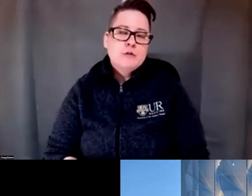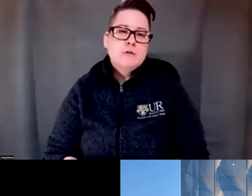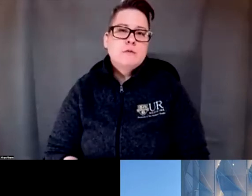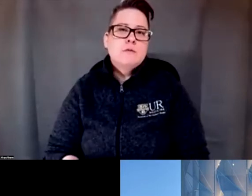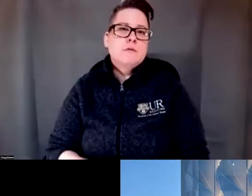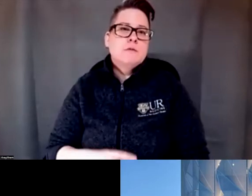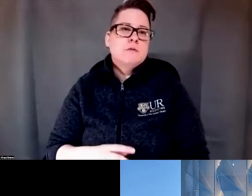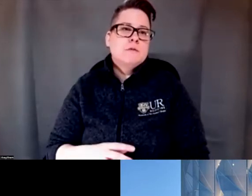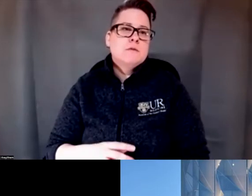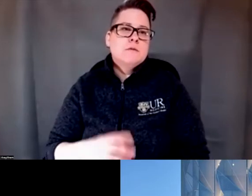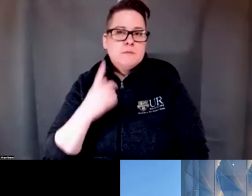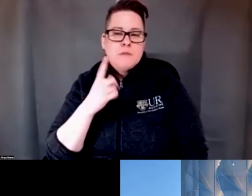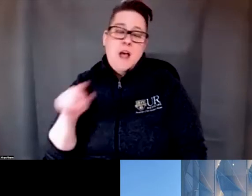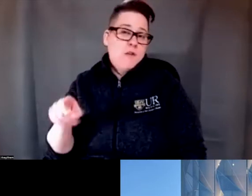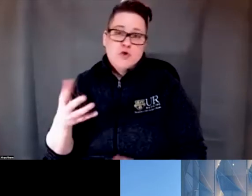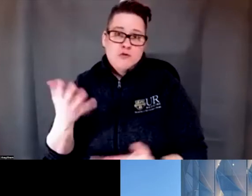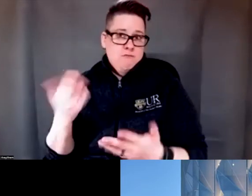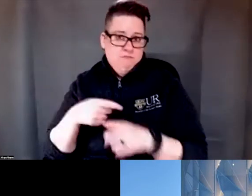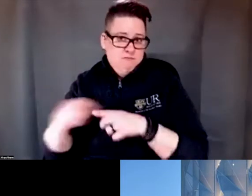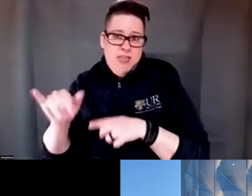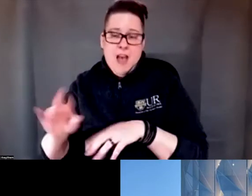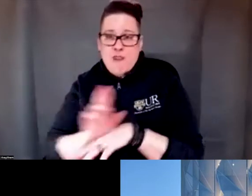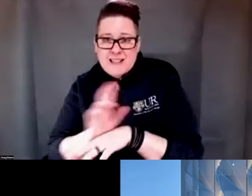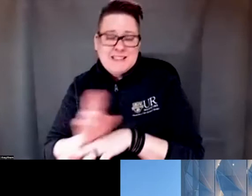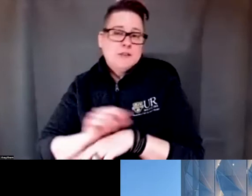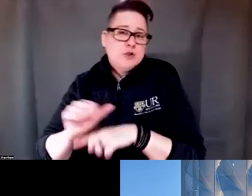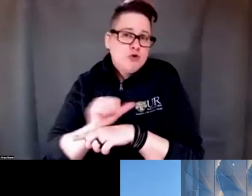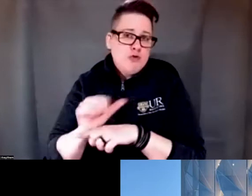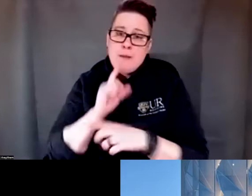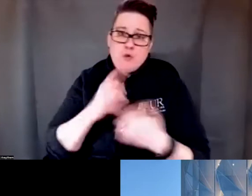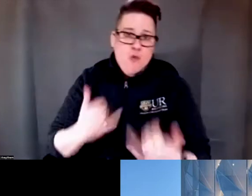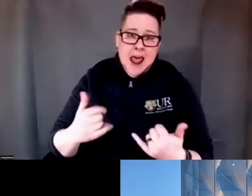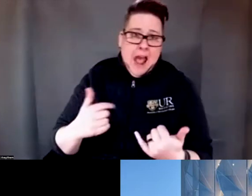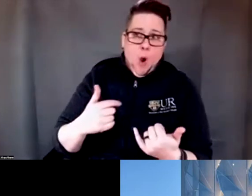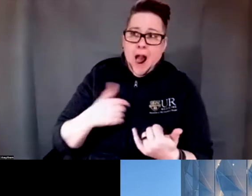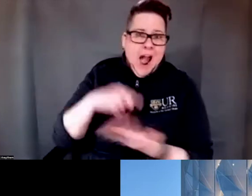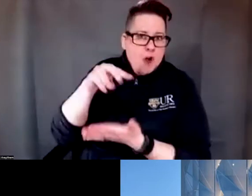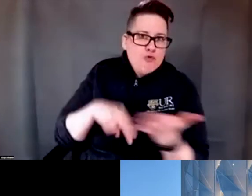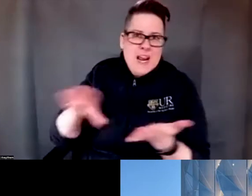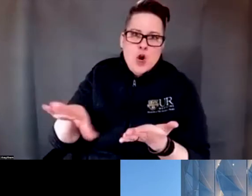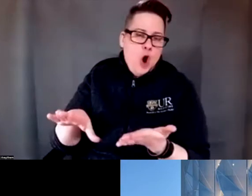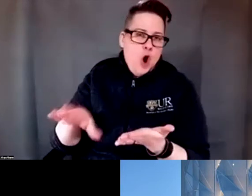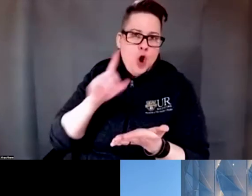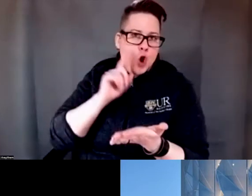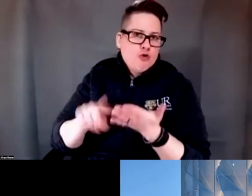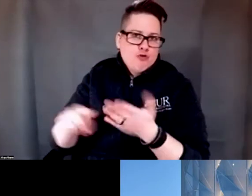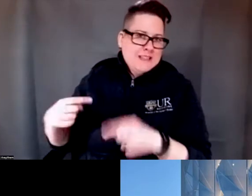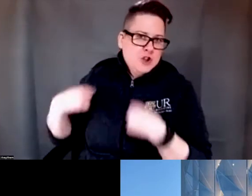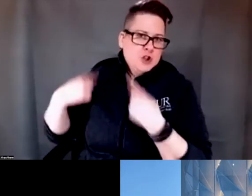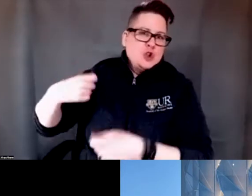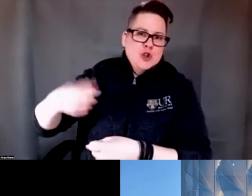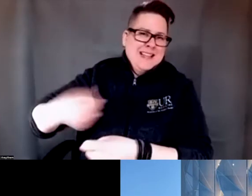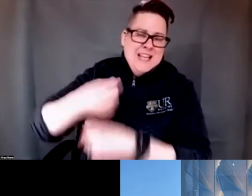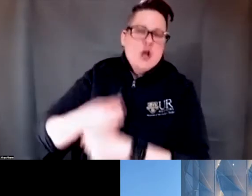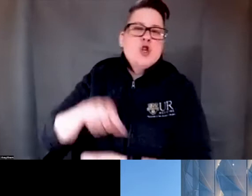resident and as a trainee, and even now, I read her landmark studies over the years, and she is